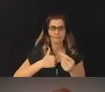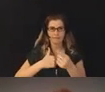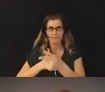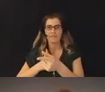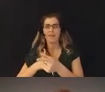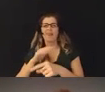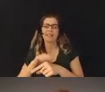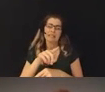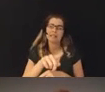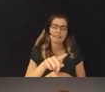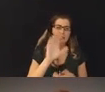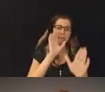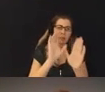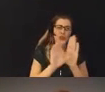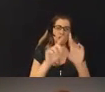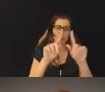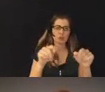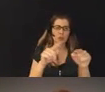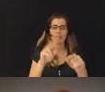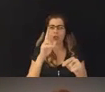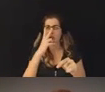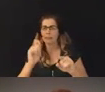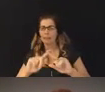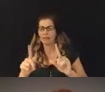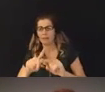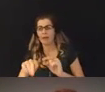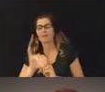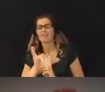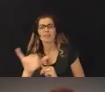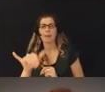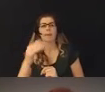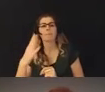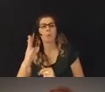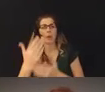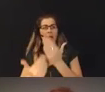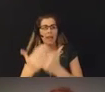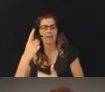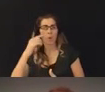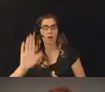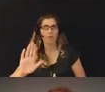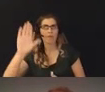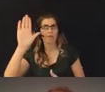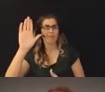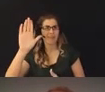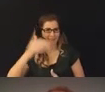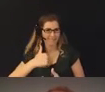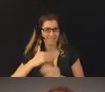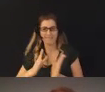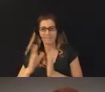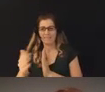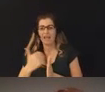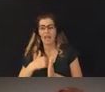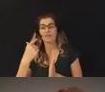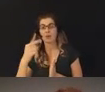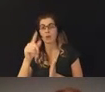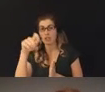different than what you're seeing on the screen, but the icons are the same. The functionality, I should say, is the same. There is a green check, a red X.